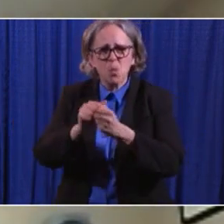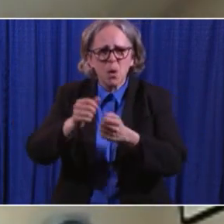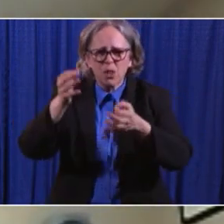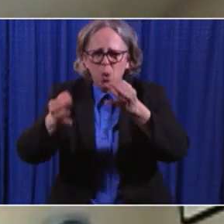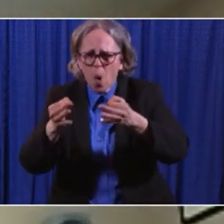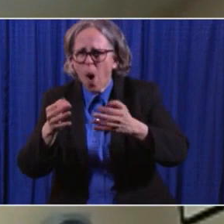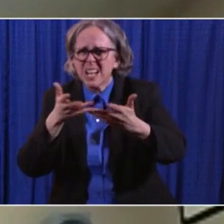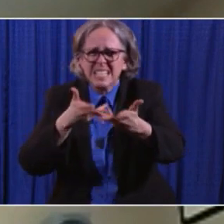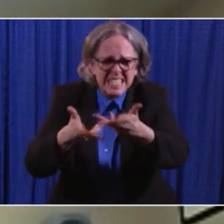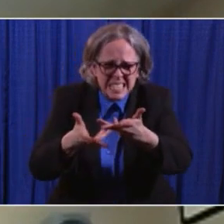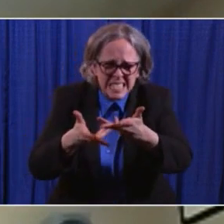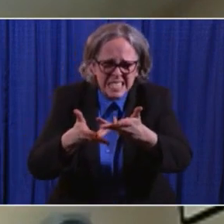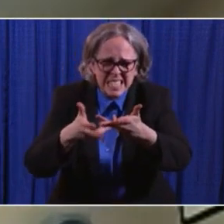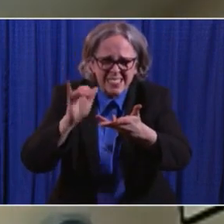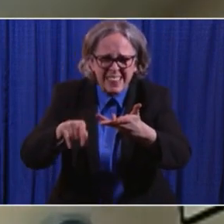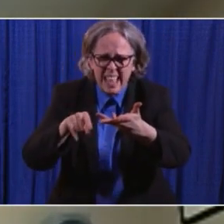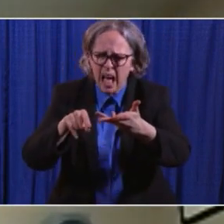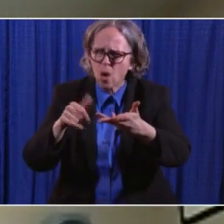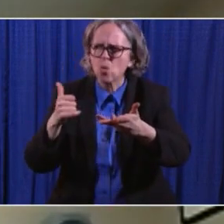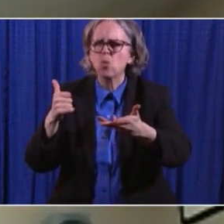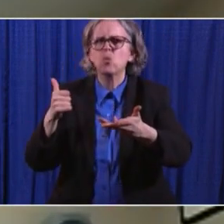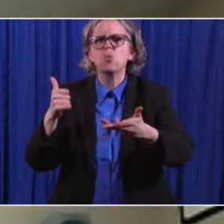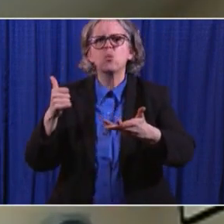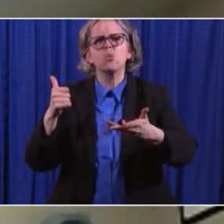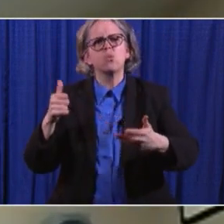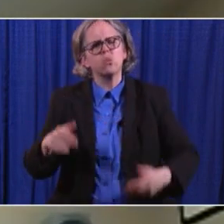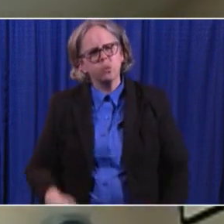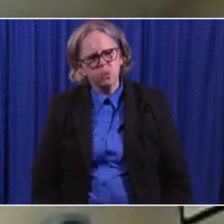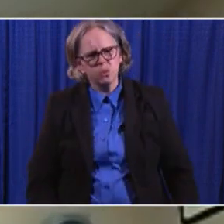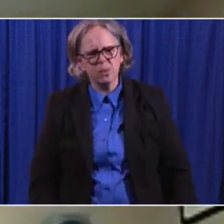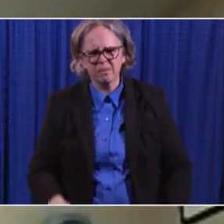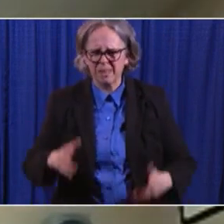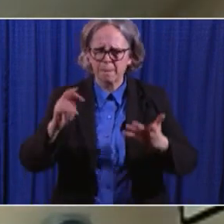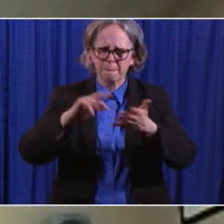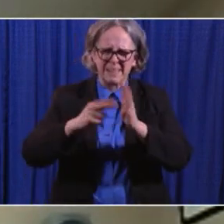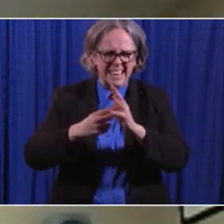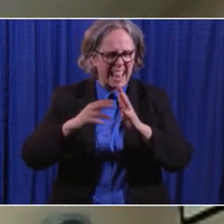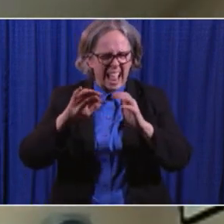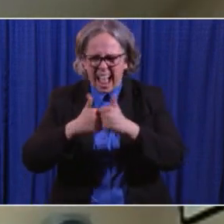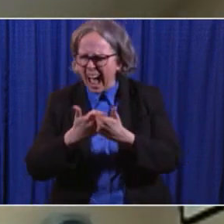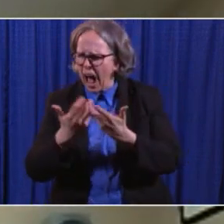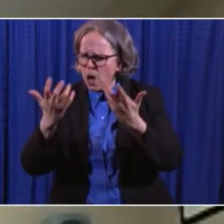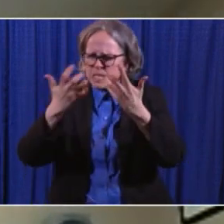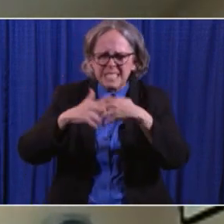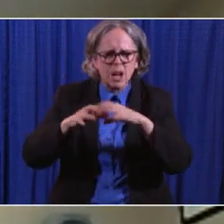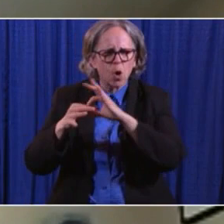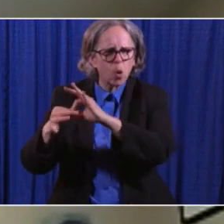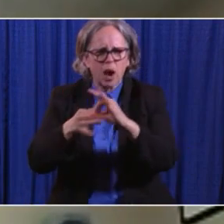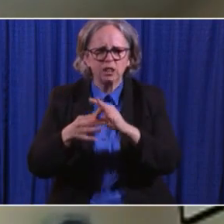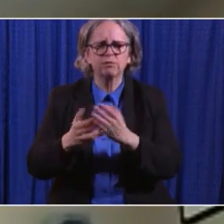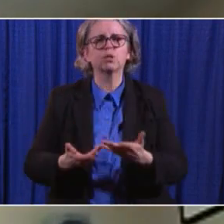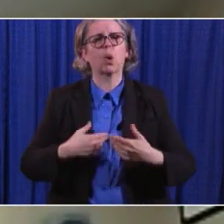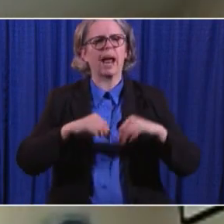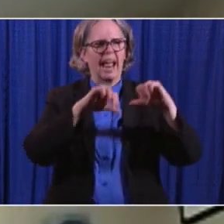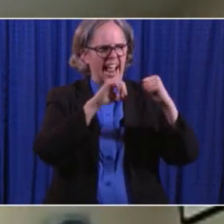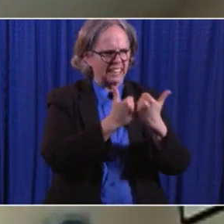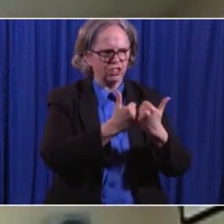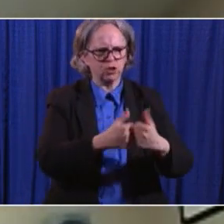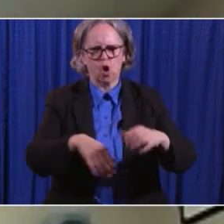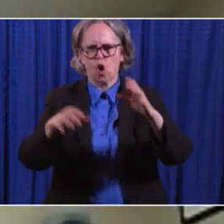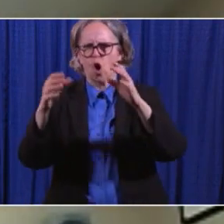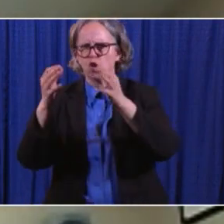with agencies like mine, but they also are involved with court, which is quite a different experience for most of the families that we deal